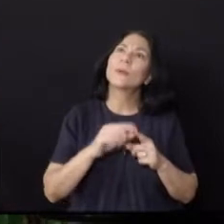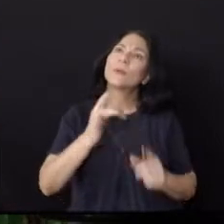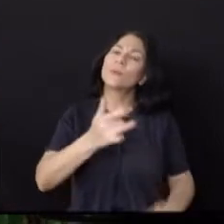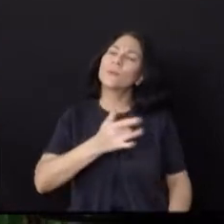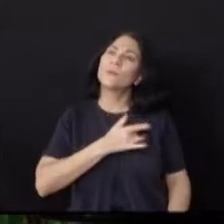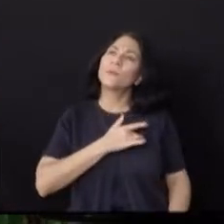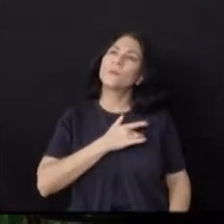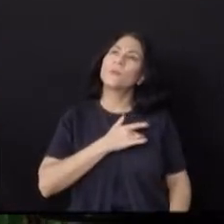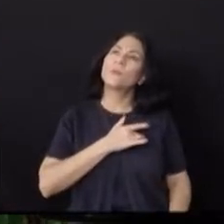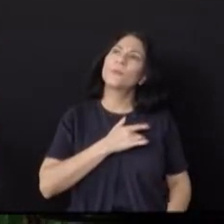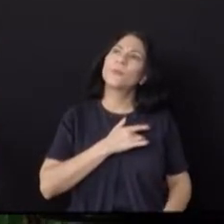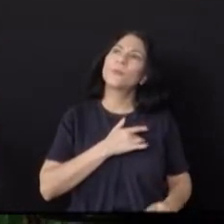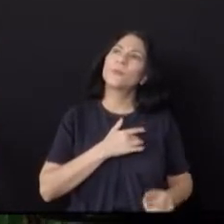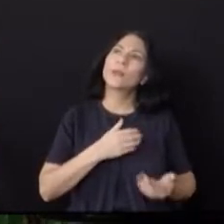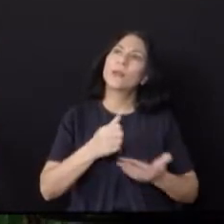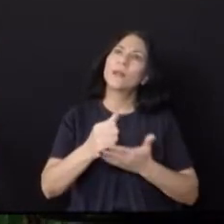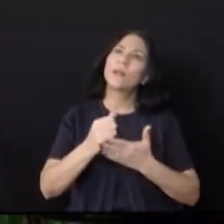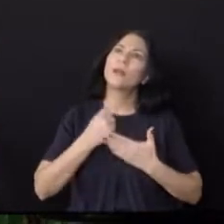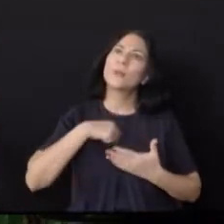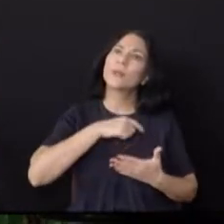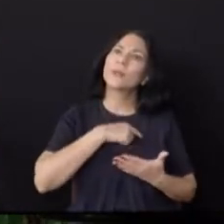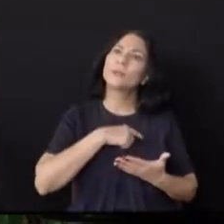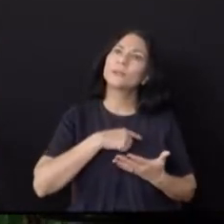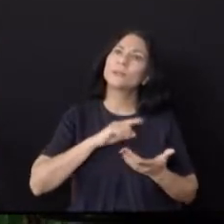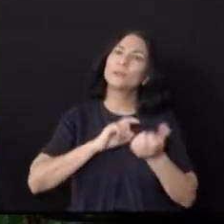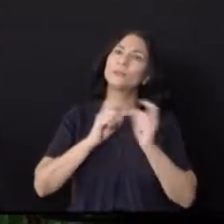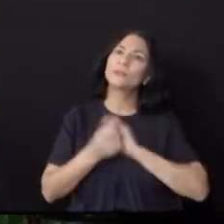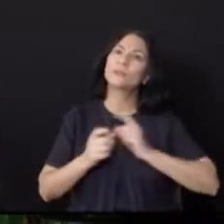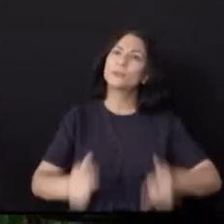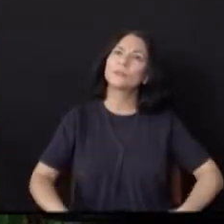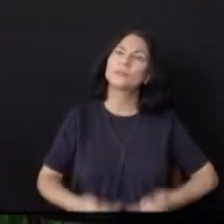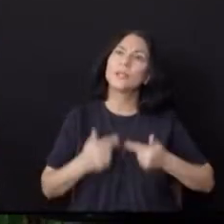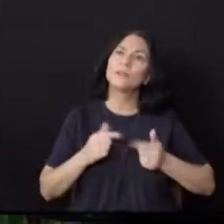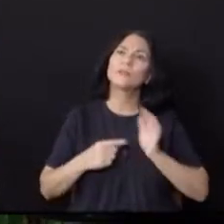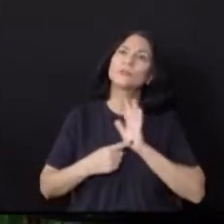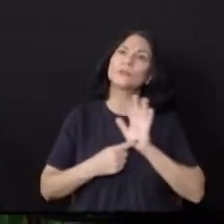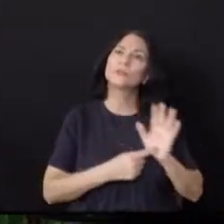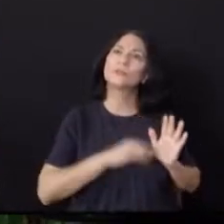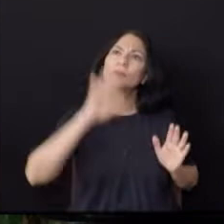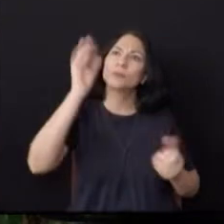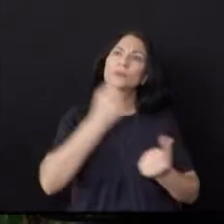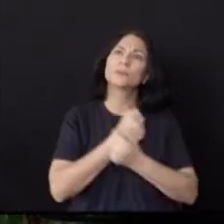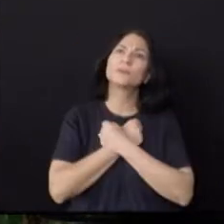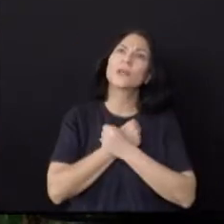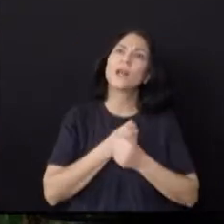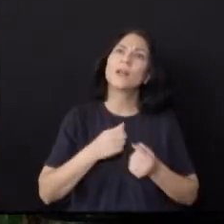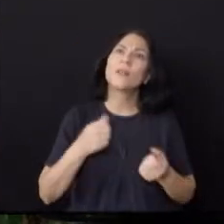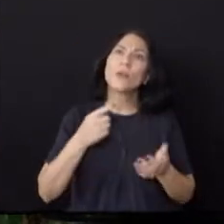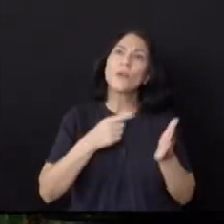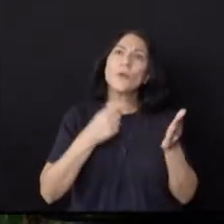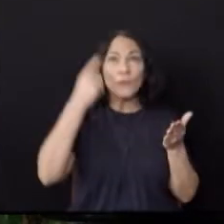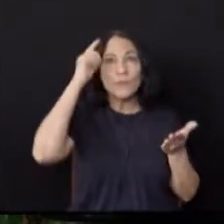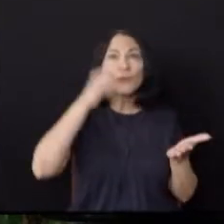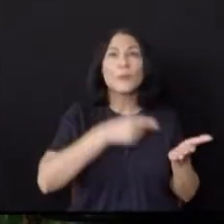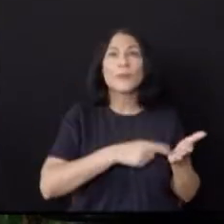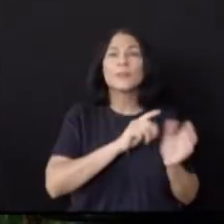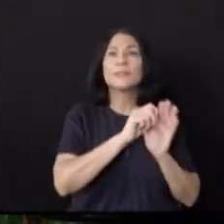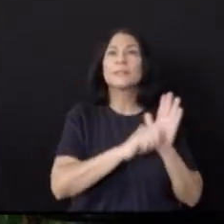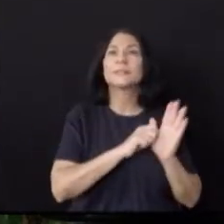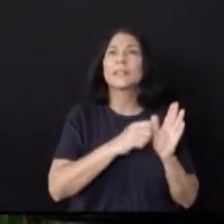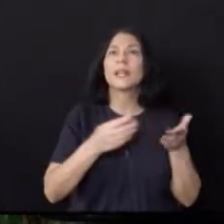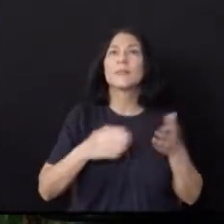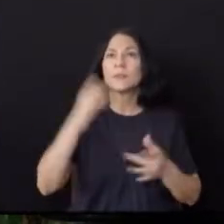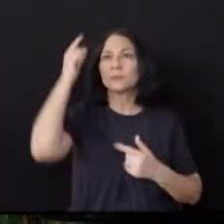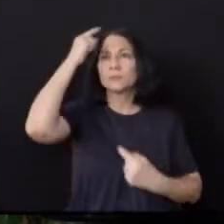our lives as your people for such a time as this. May the meditation of our hearts now upon